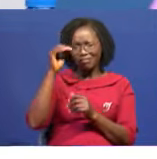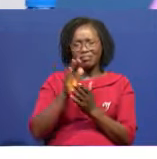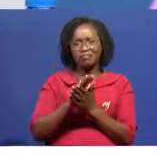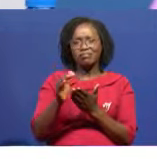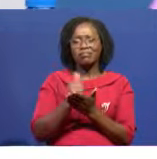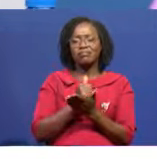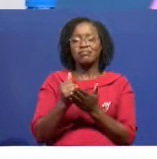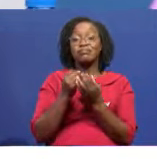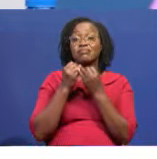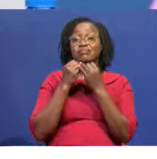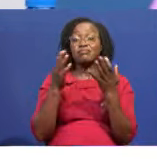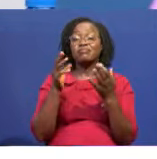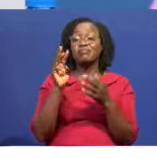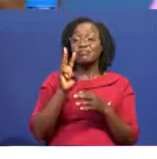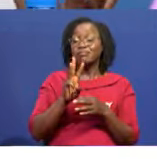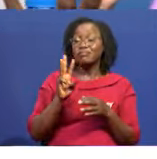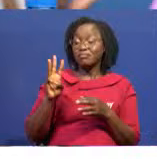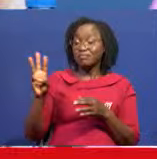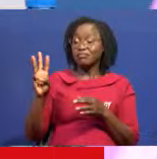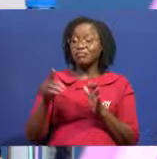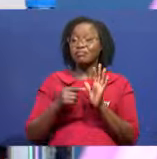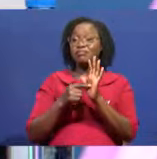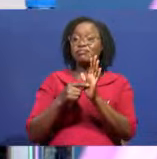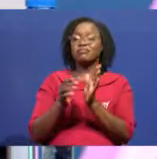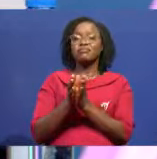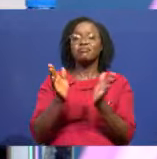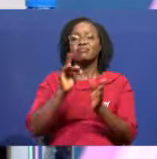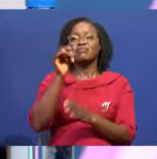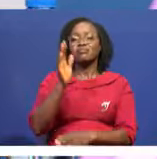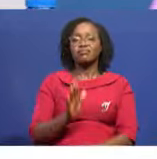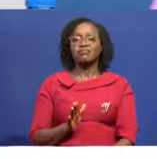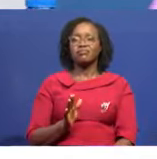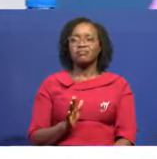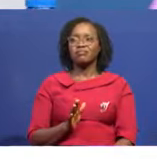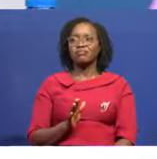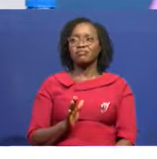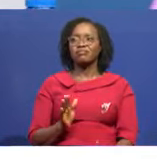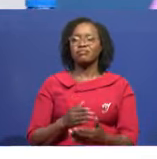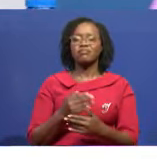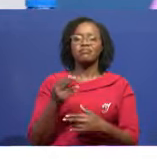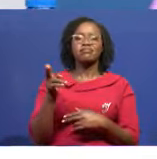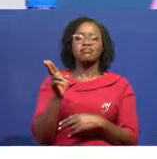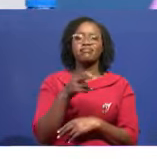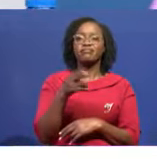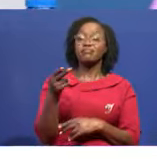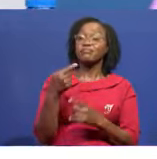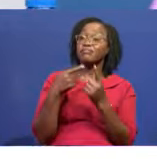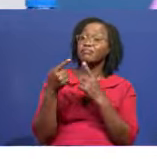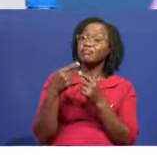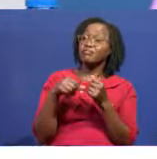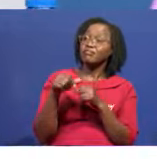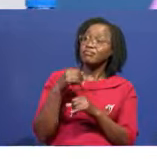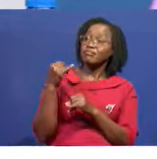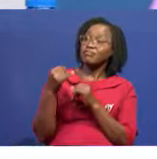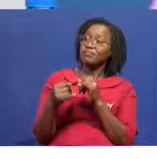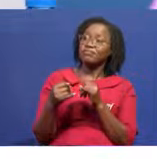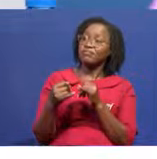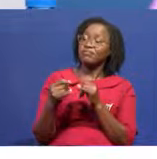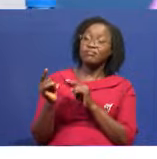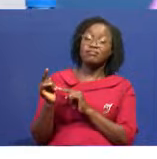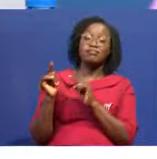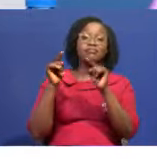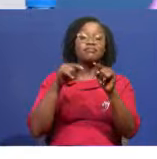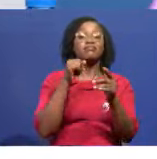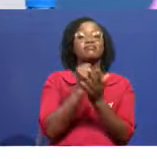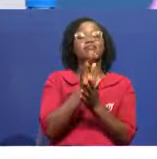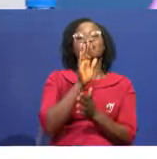which is something they need to do so that they show that they are open to the Kenyan people. Those are some of the highlights that I can talk about. And lastly, when we come to your